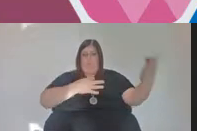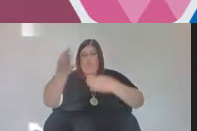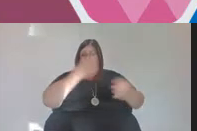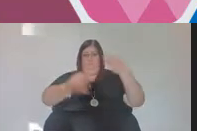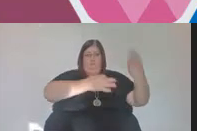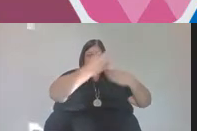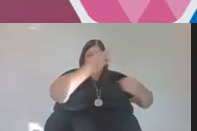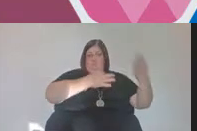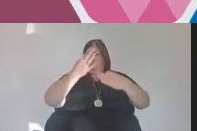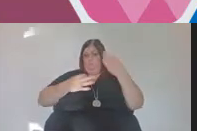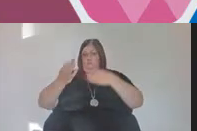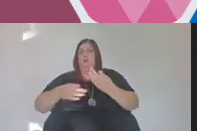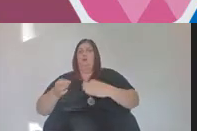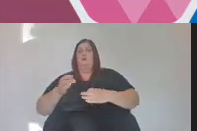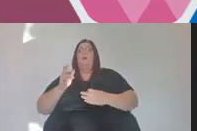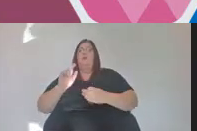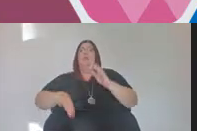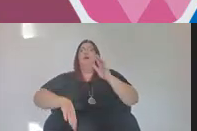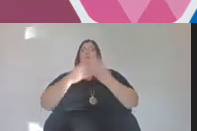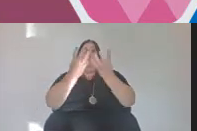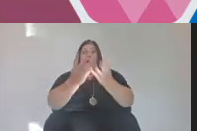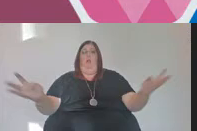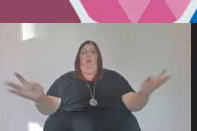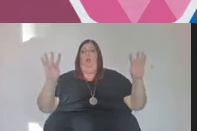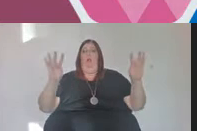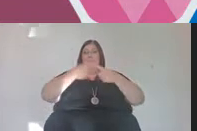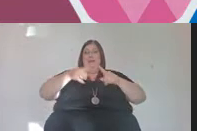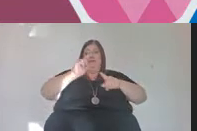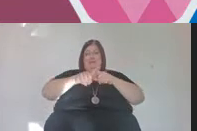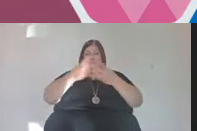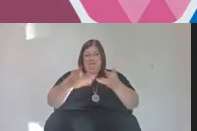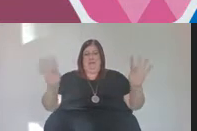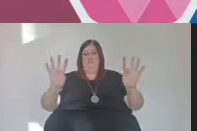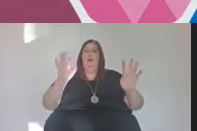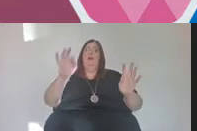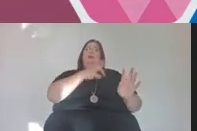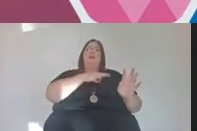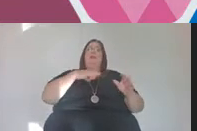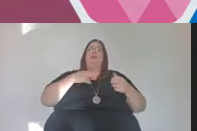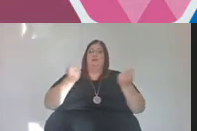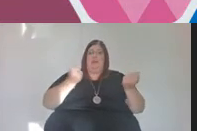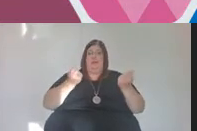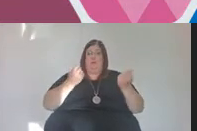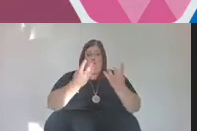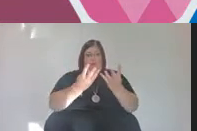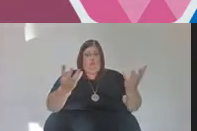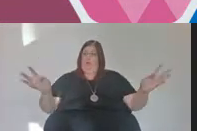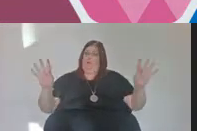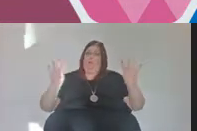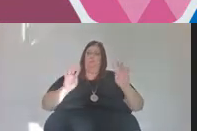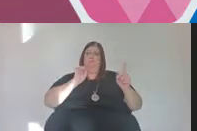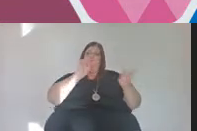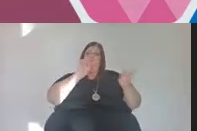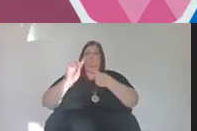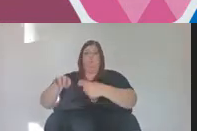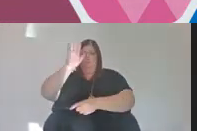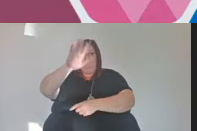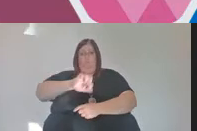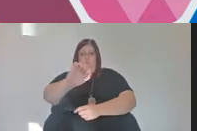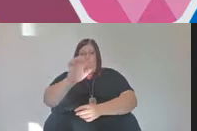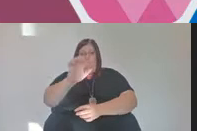and I'm going to be joined by the whole of the executive team and the clinical chairs to answer your